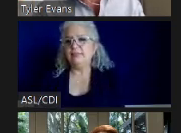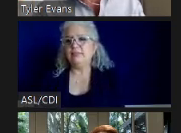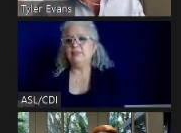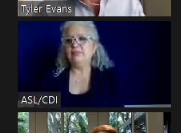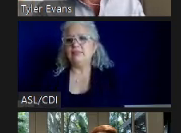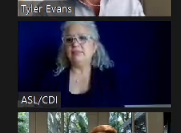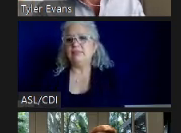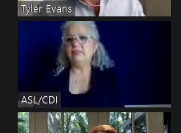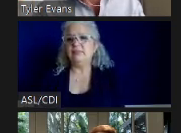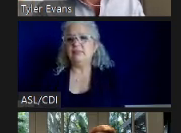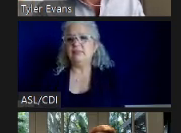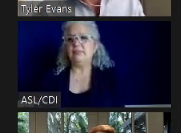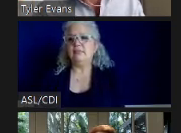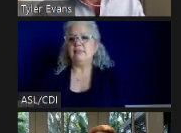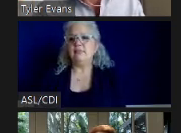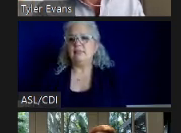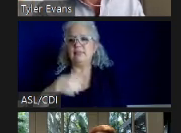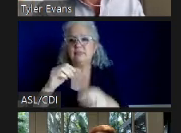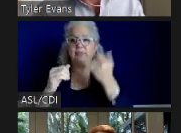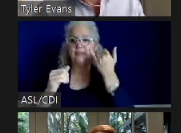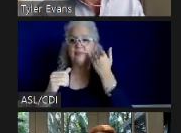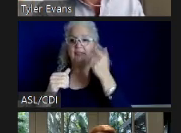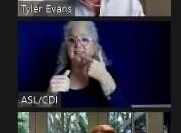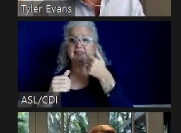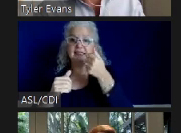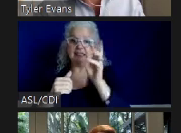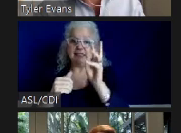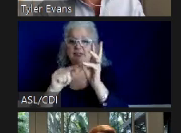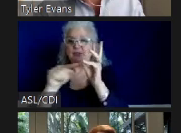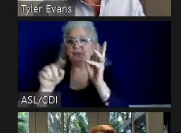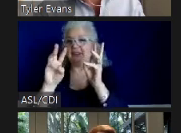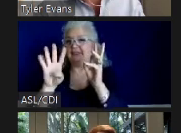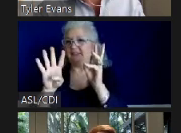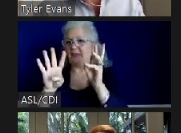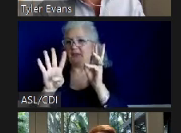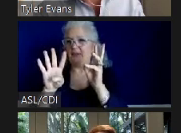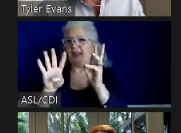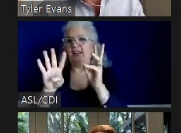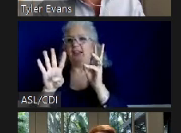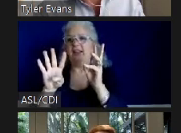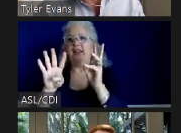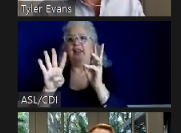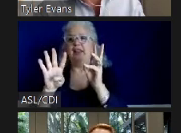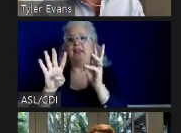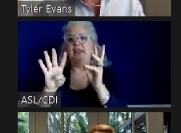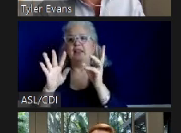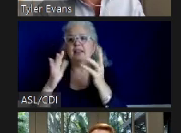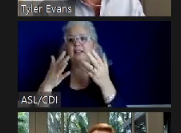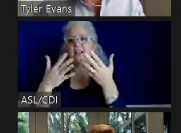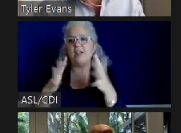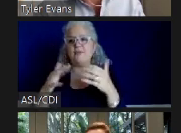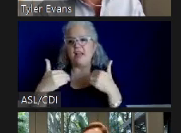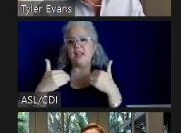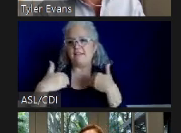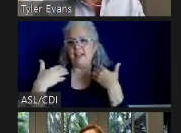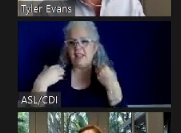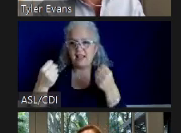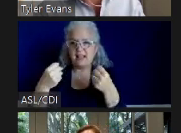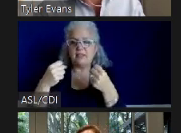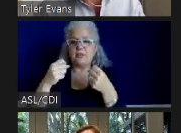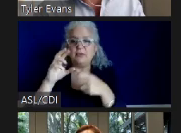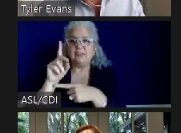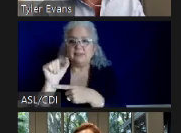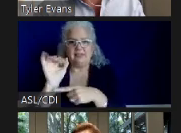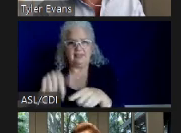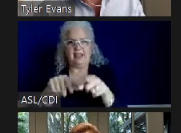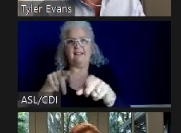with an underlying health condition or disability which increases risk of severe COVID-19 illness or death. And so that's where I would classify